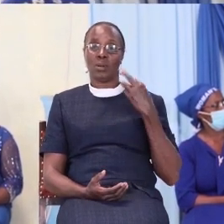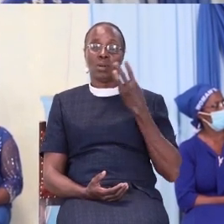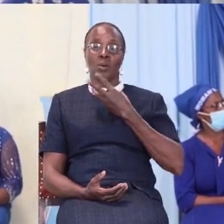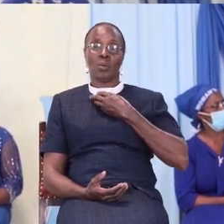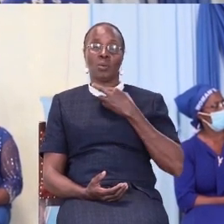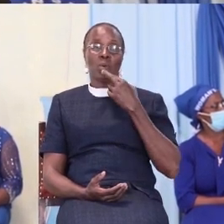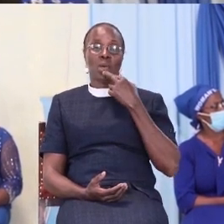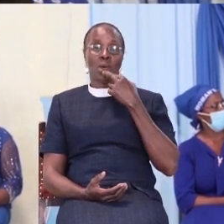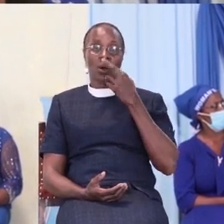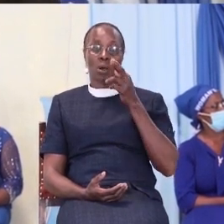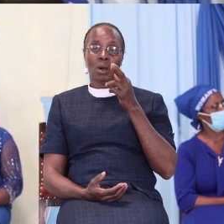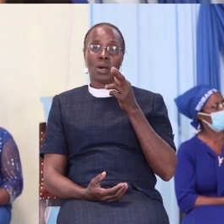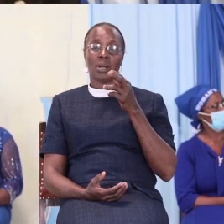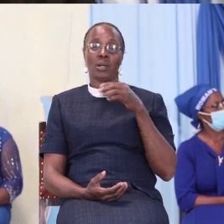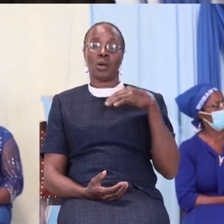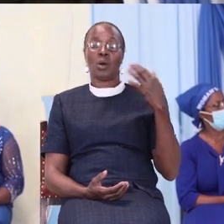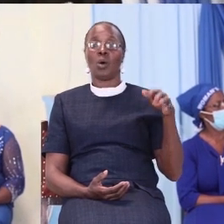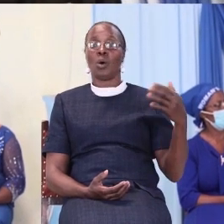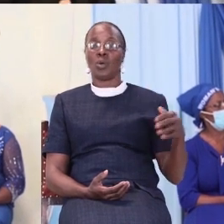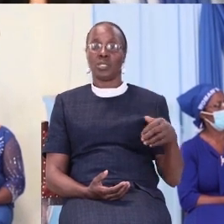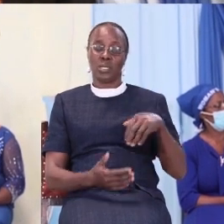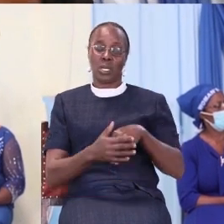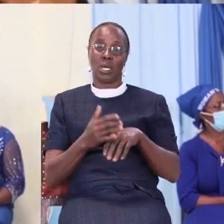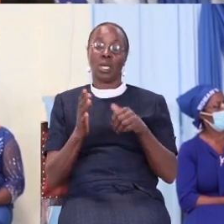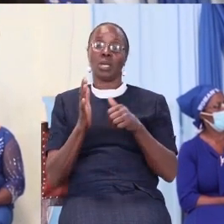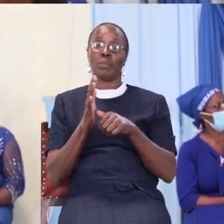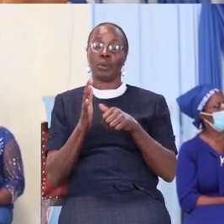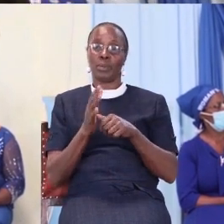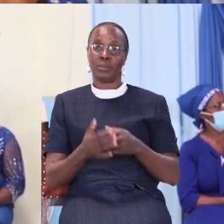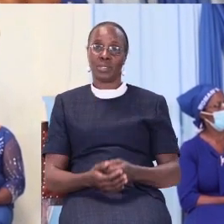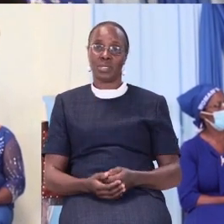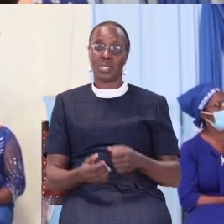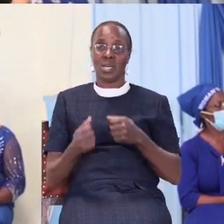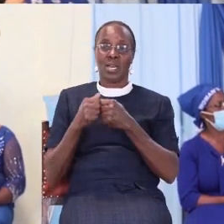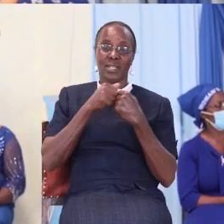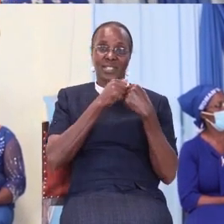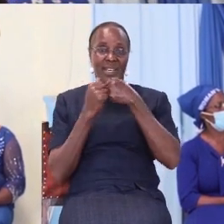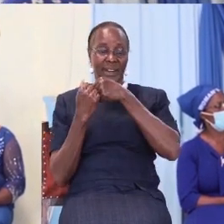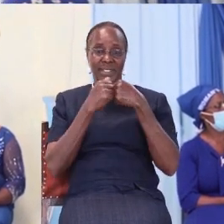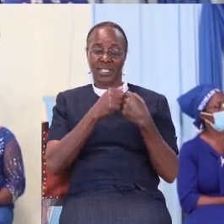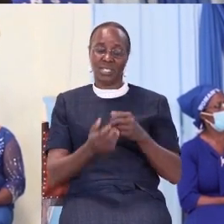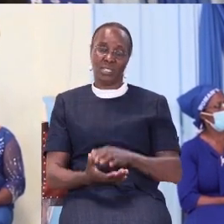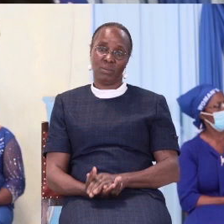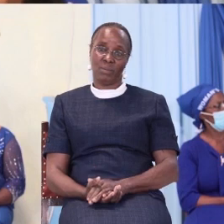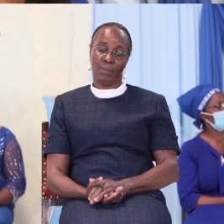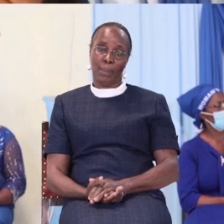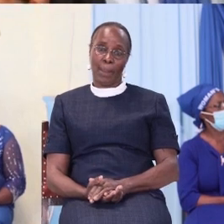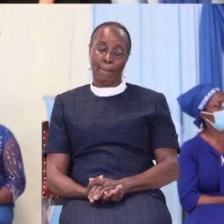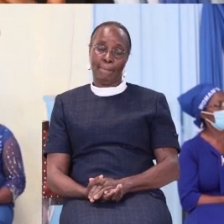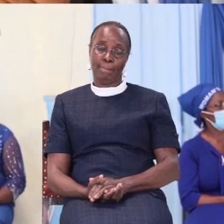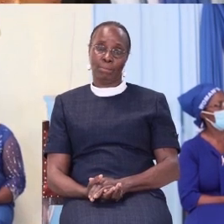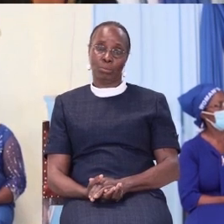challenges in our lives. And at times you always ponder how possible it may